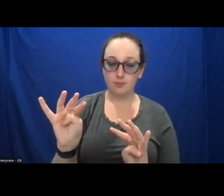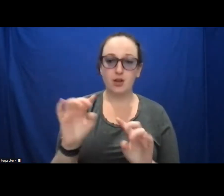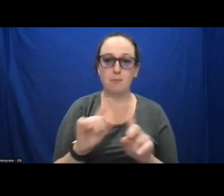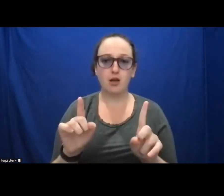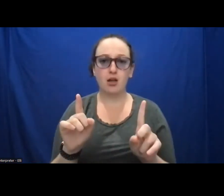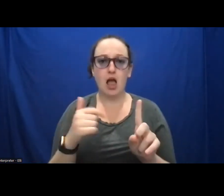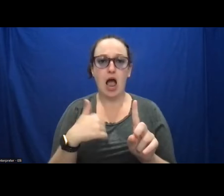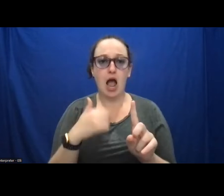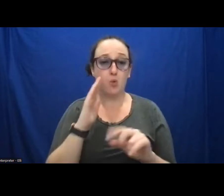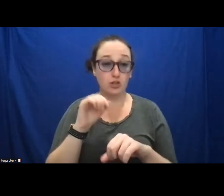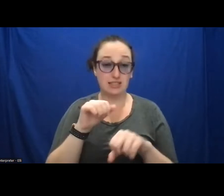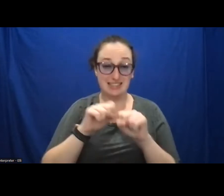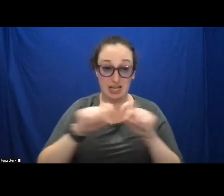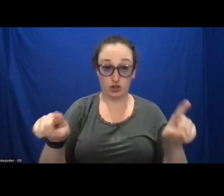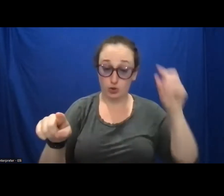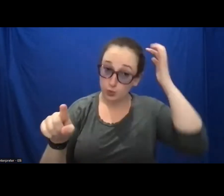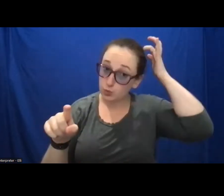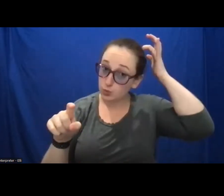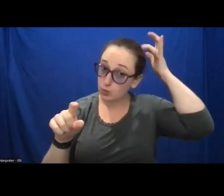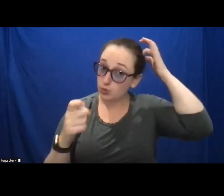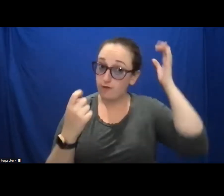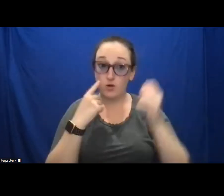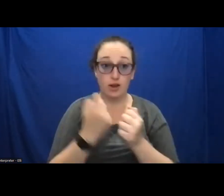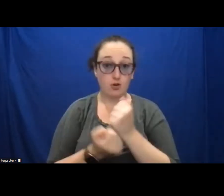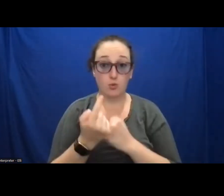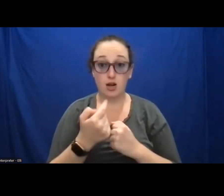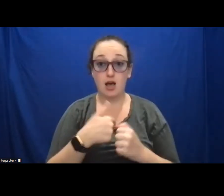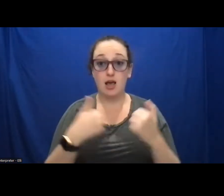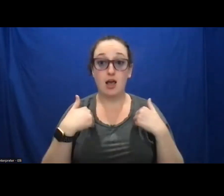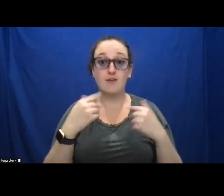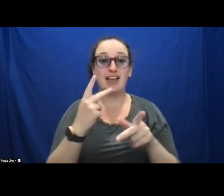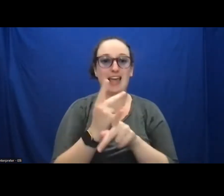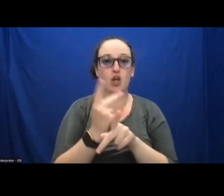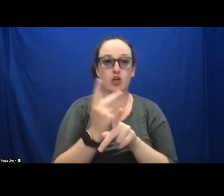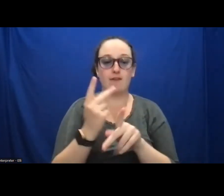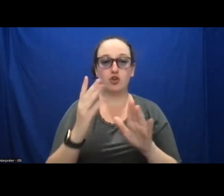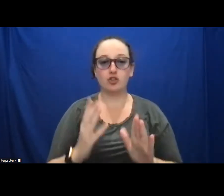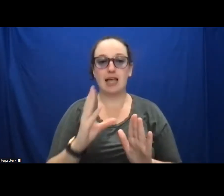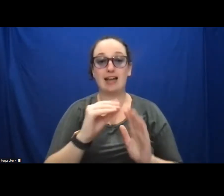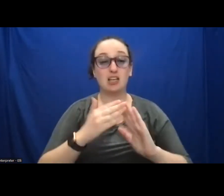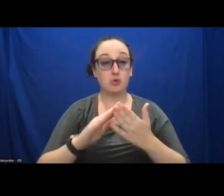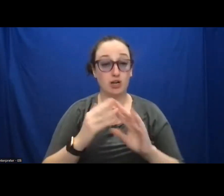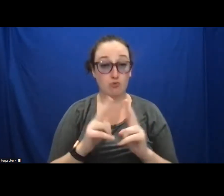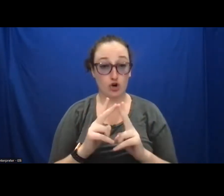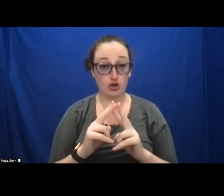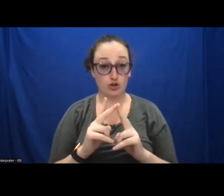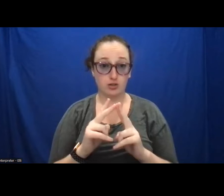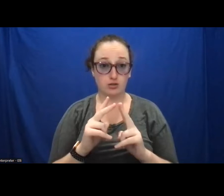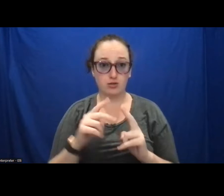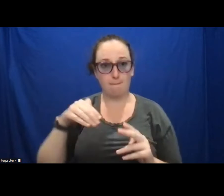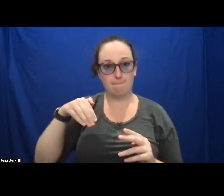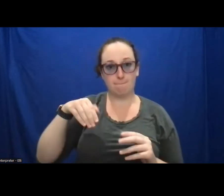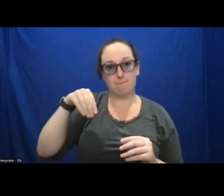I can send out, I have for caregivers and community partners, a little pocket